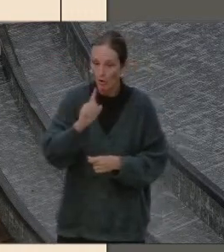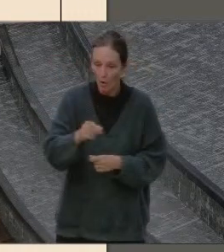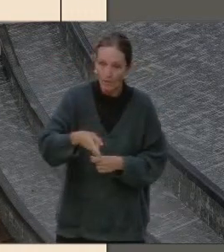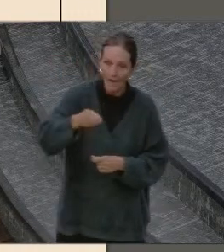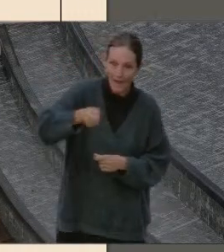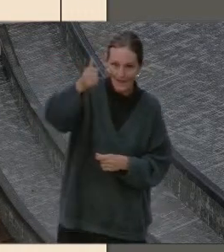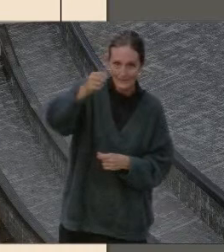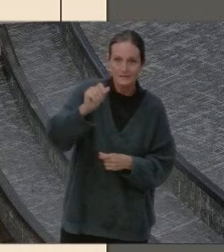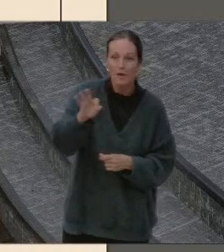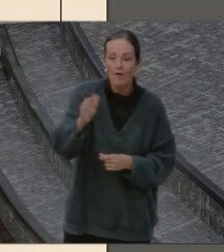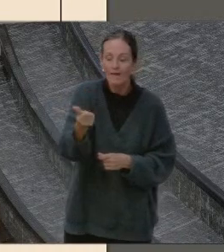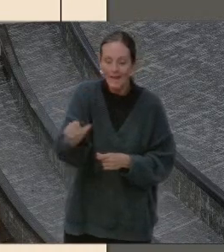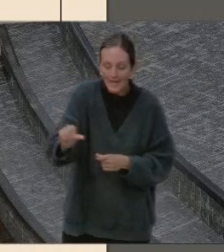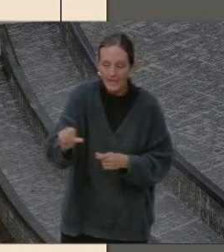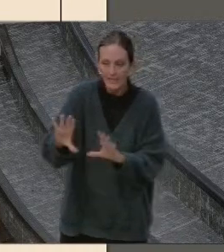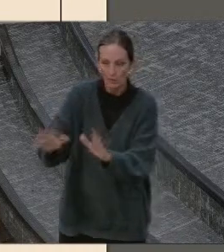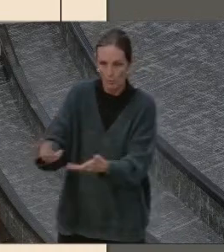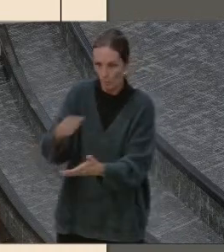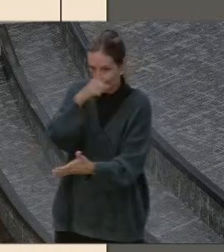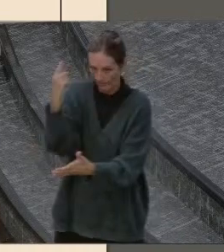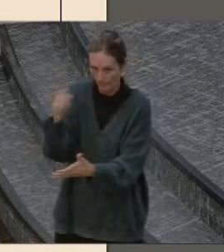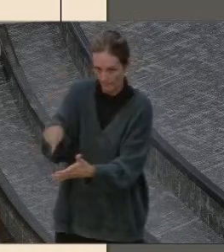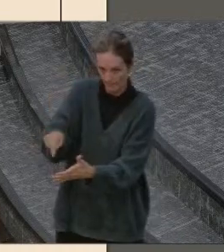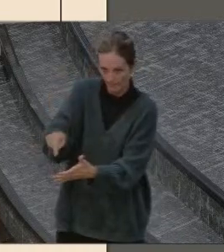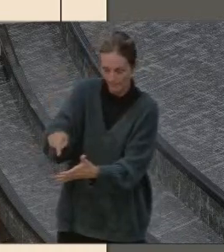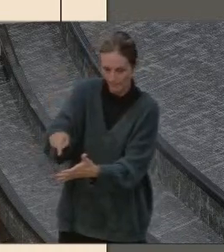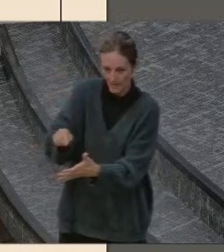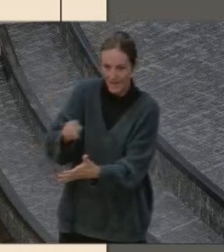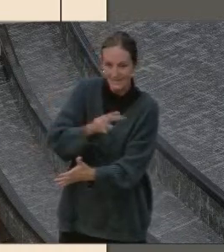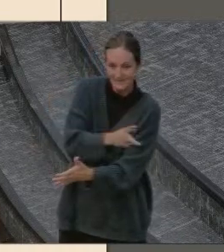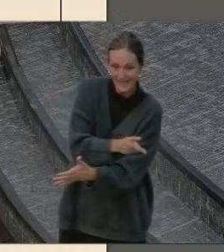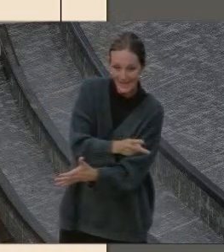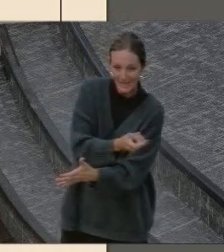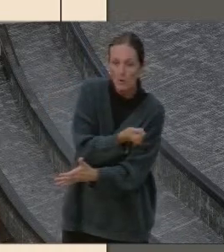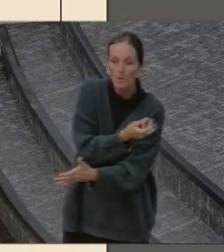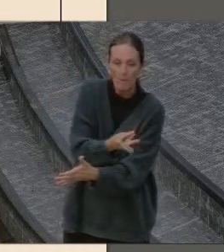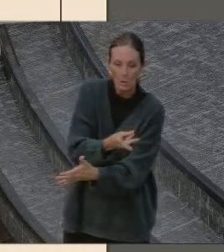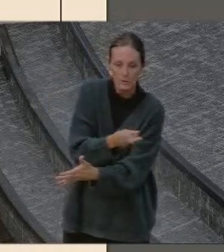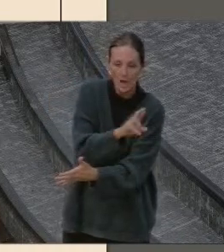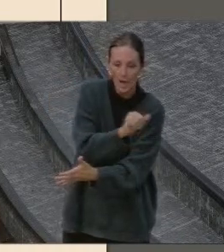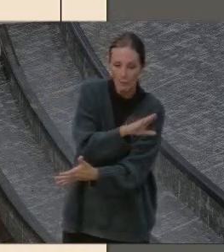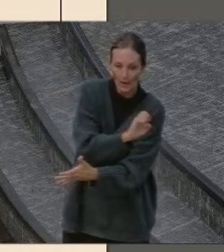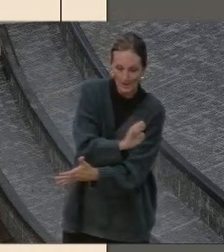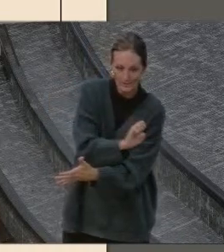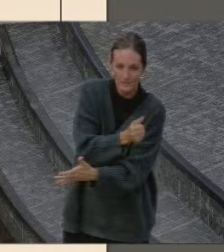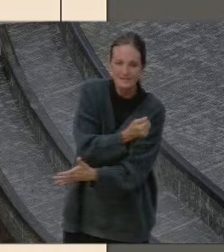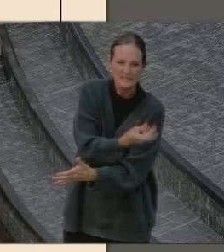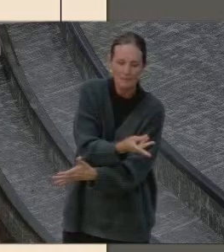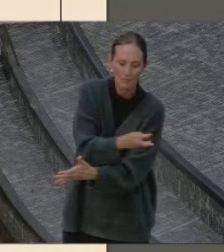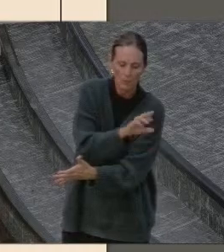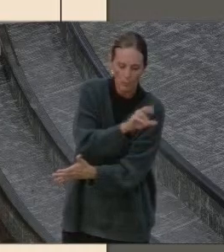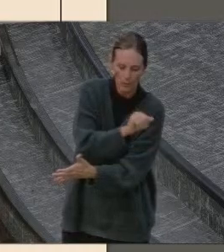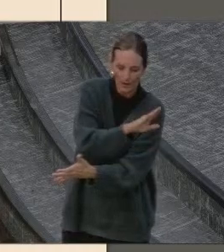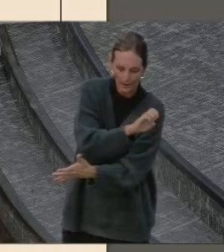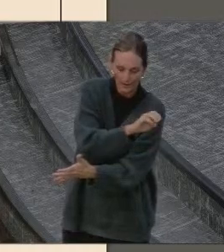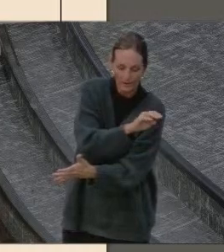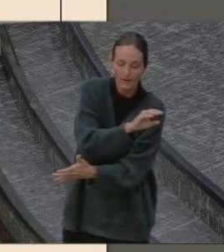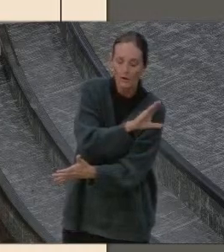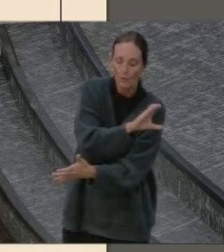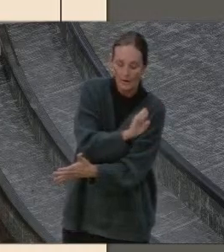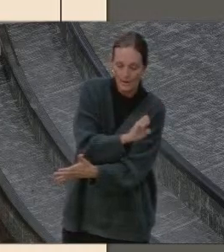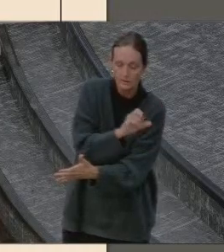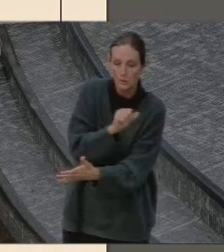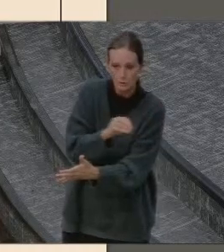student group, followed by multi-race students. So very similar trends that we see locally, we're seeing across